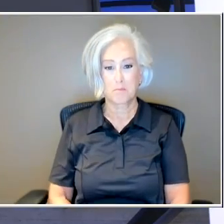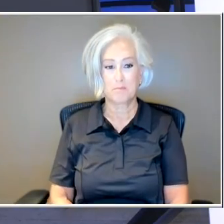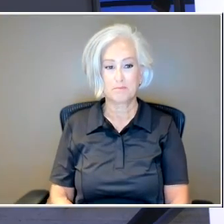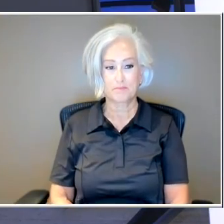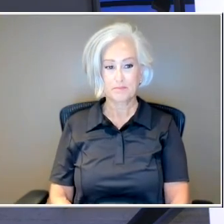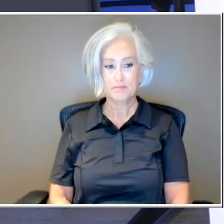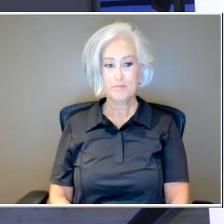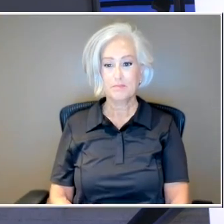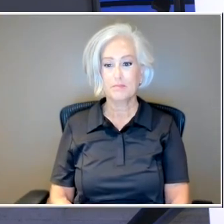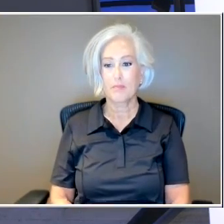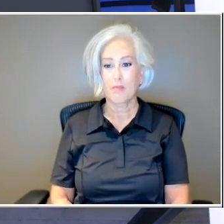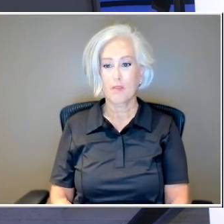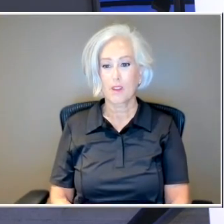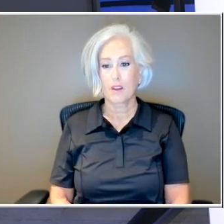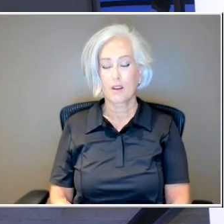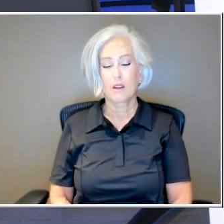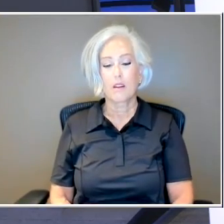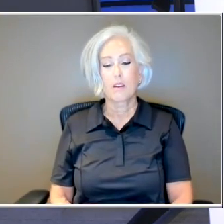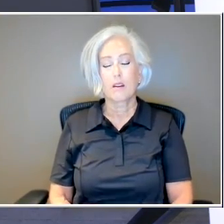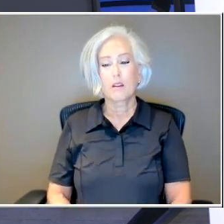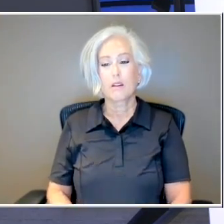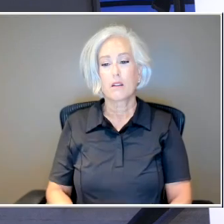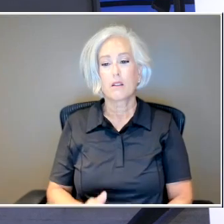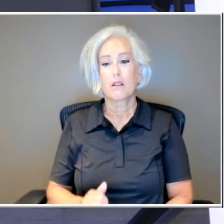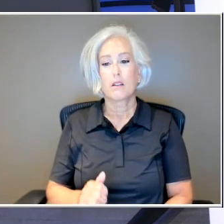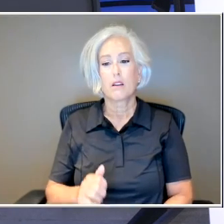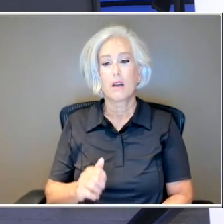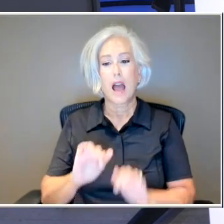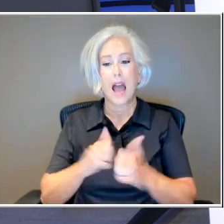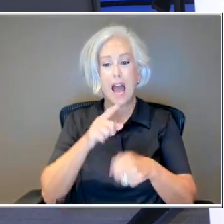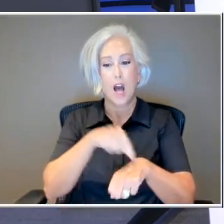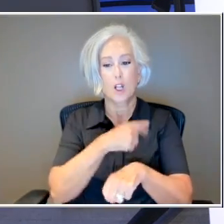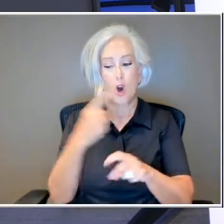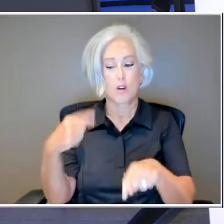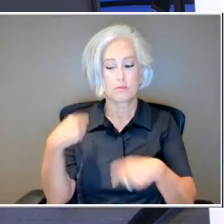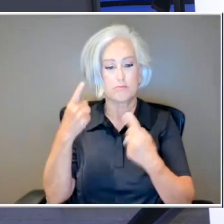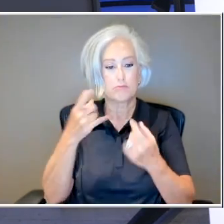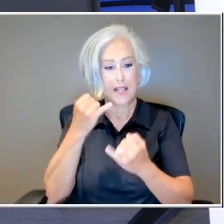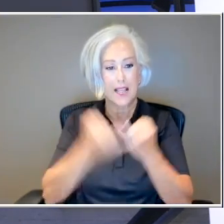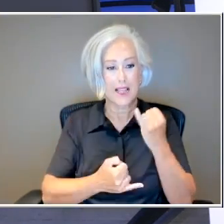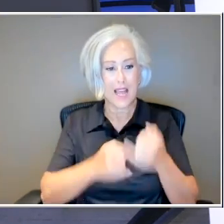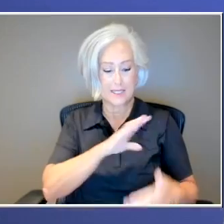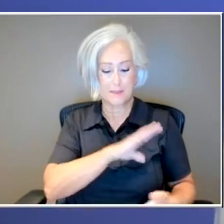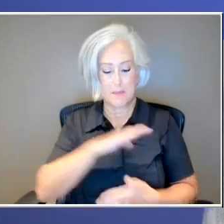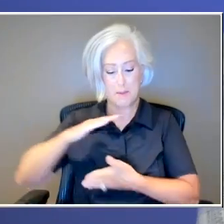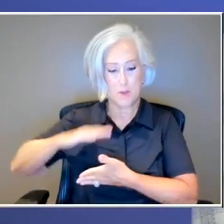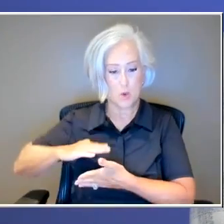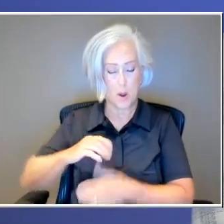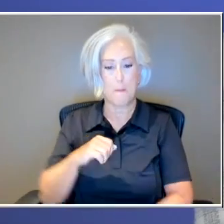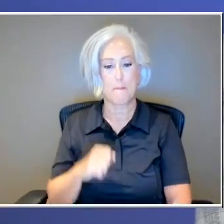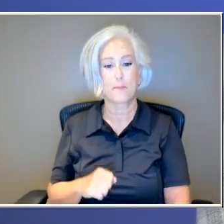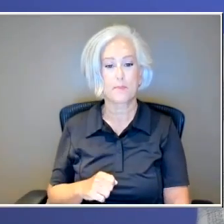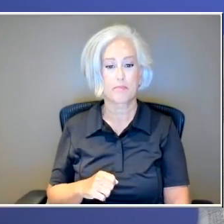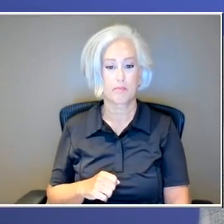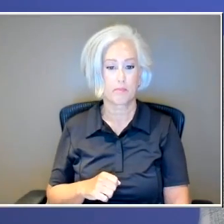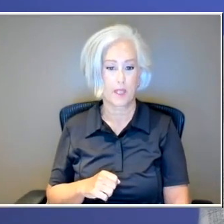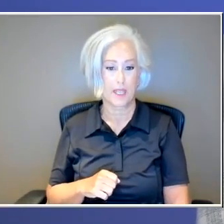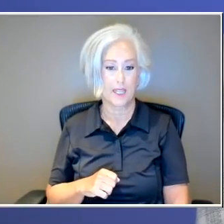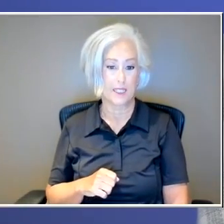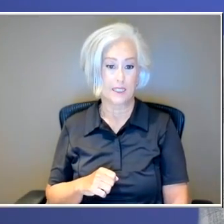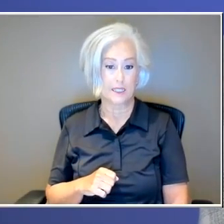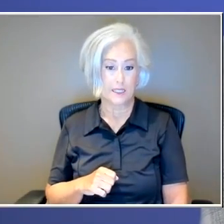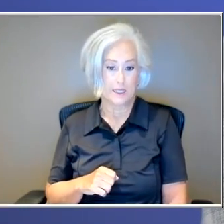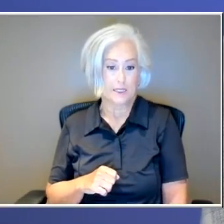So tell us how long it had been since your last mammogram. Well, that I didn't have